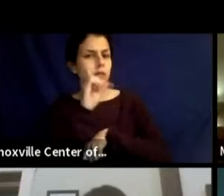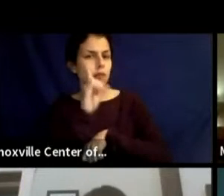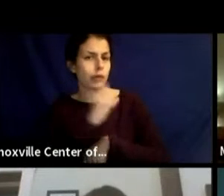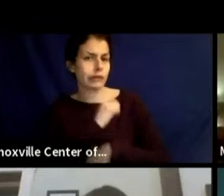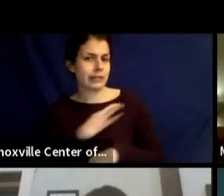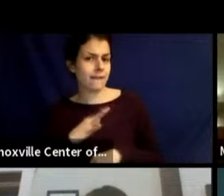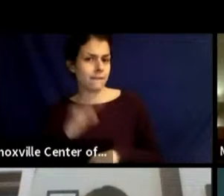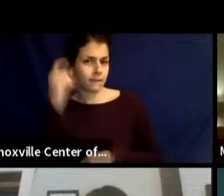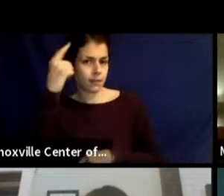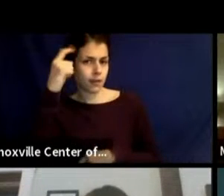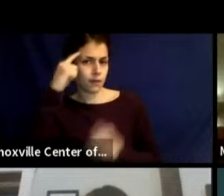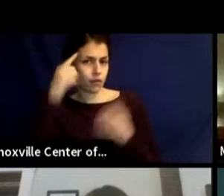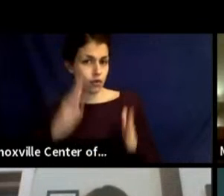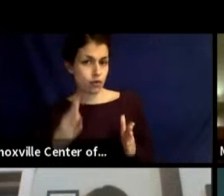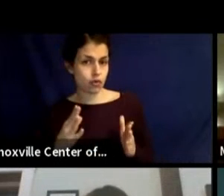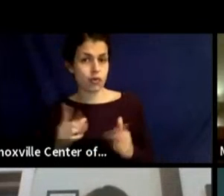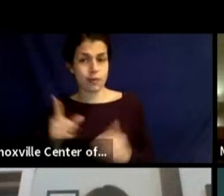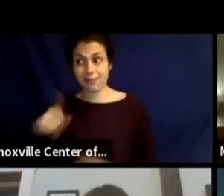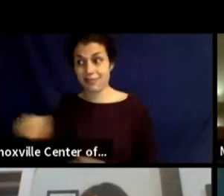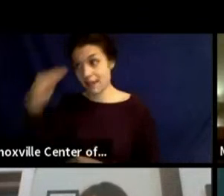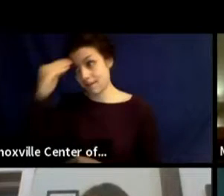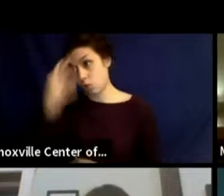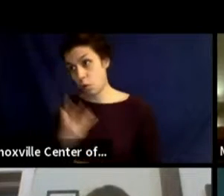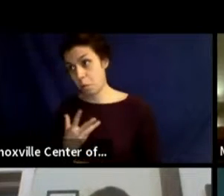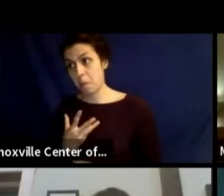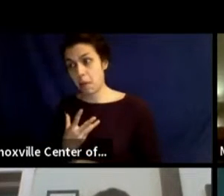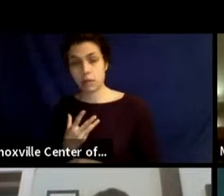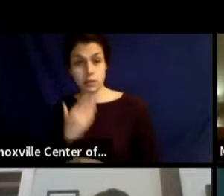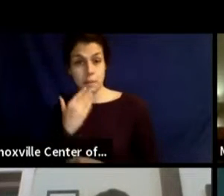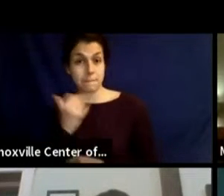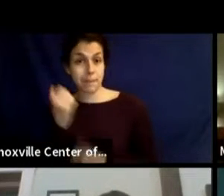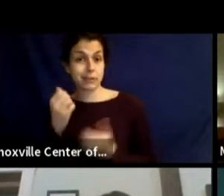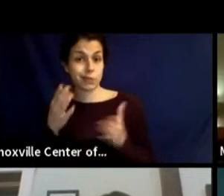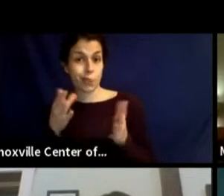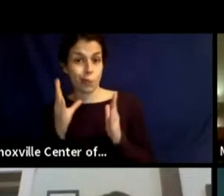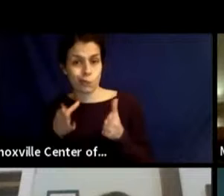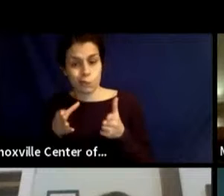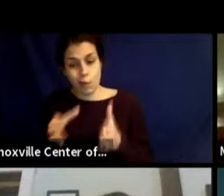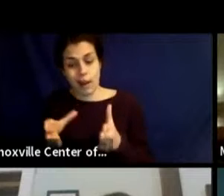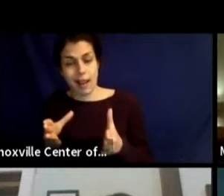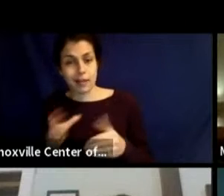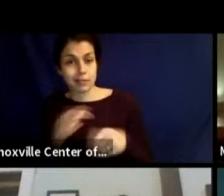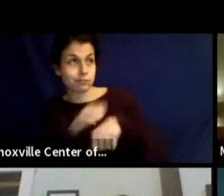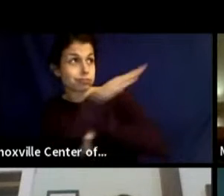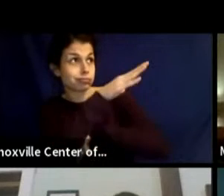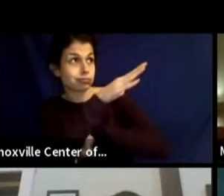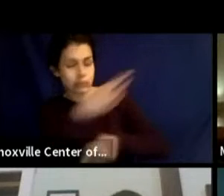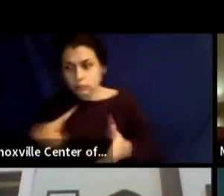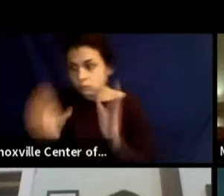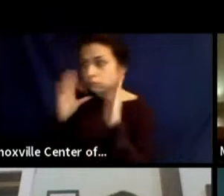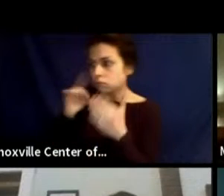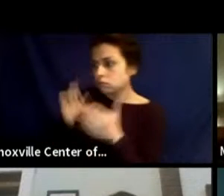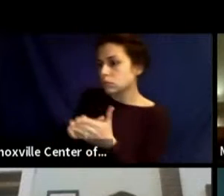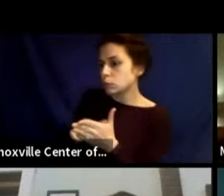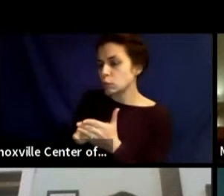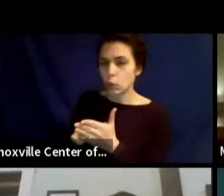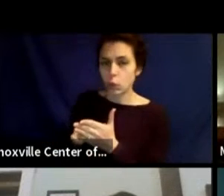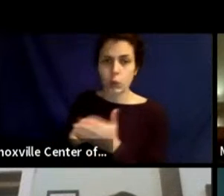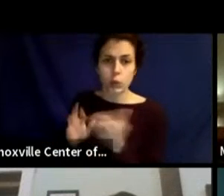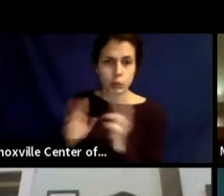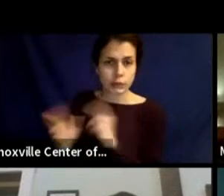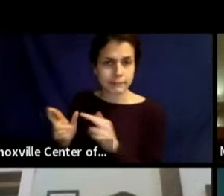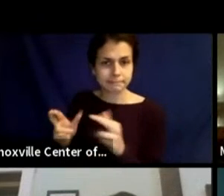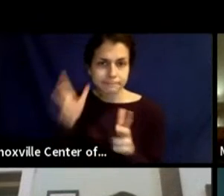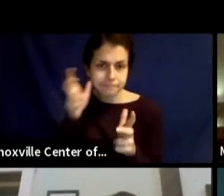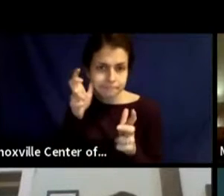thing to get his attention, and I think that, and I'll just say personally, I think the one thing